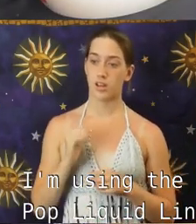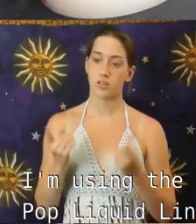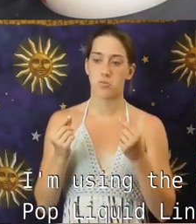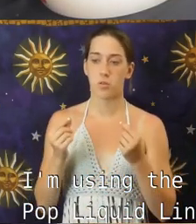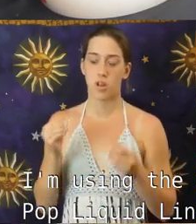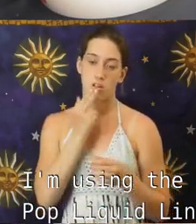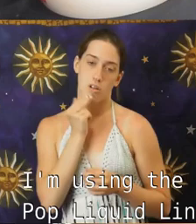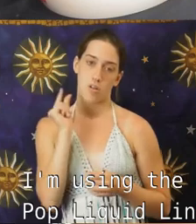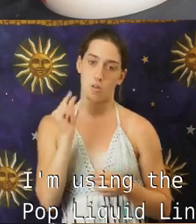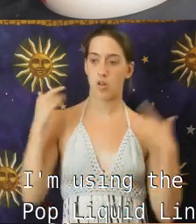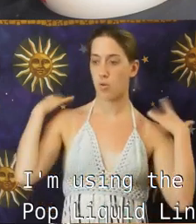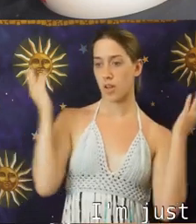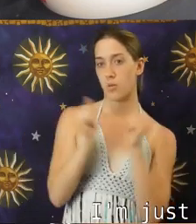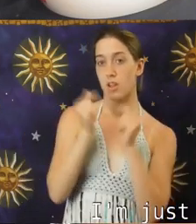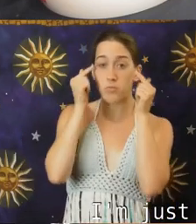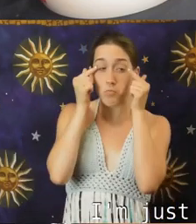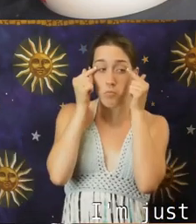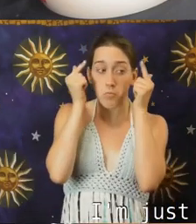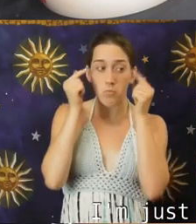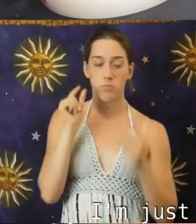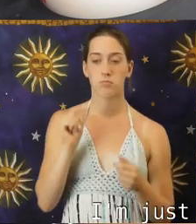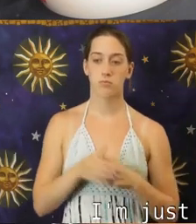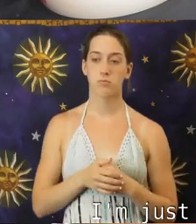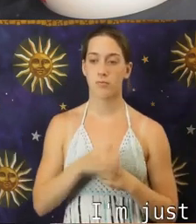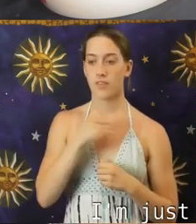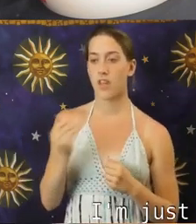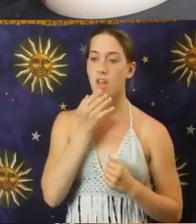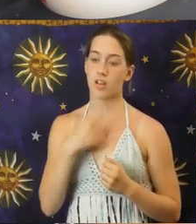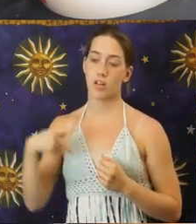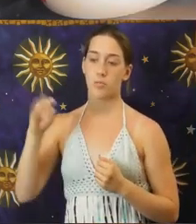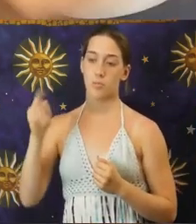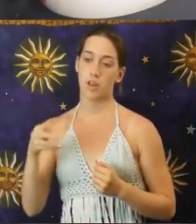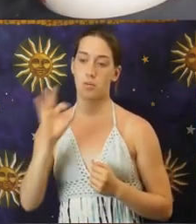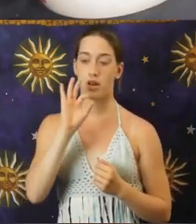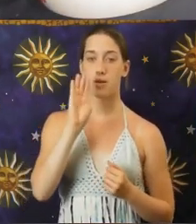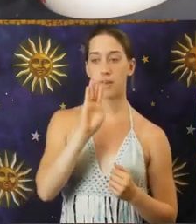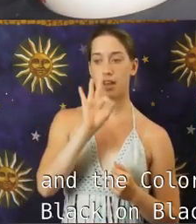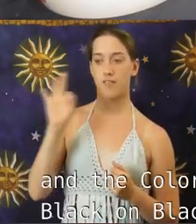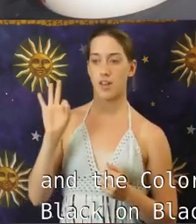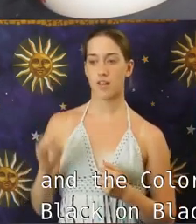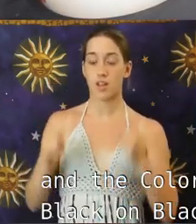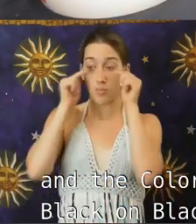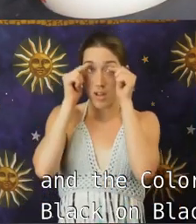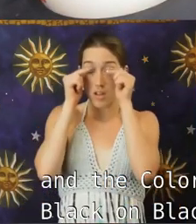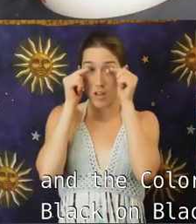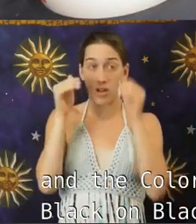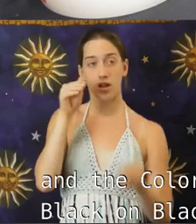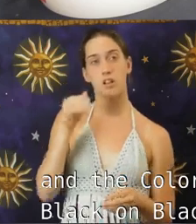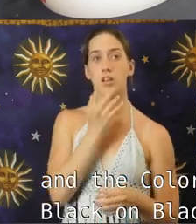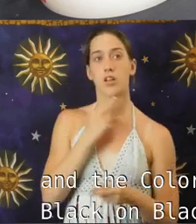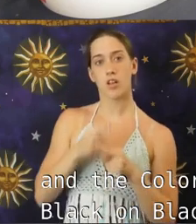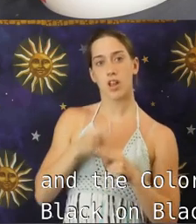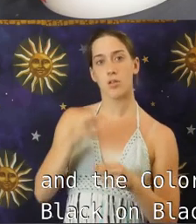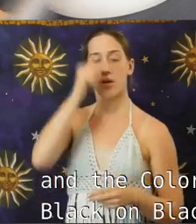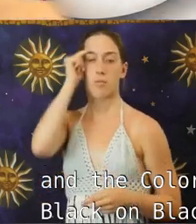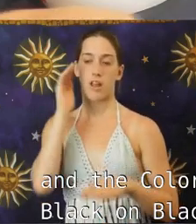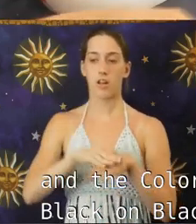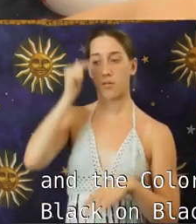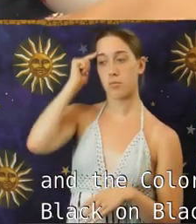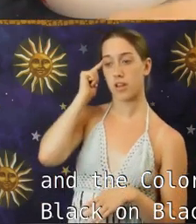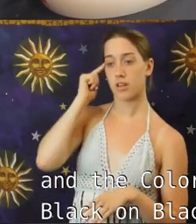ColourPop liquid liner in black. I'm just going to do a cute little wing with it. and the ColourPop